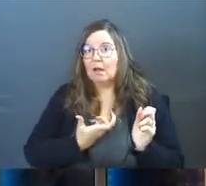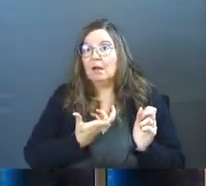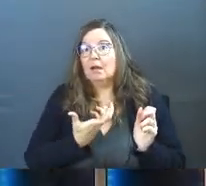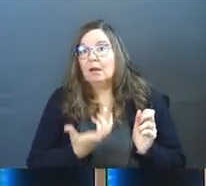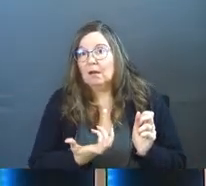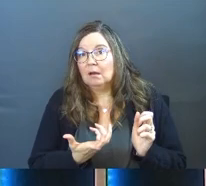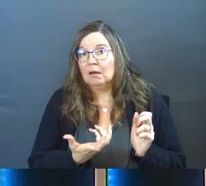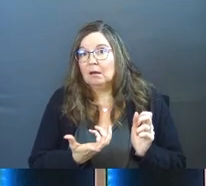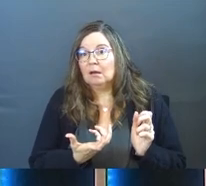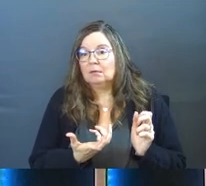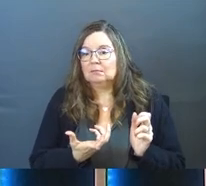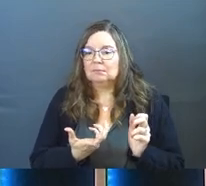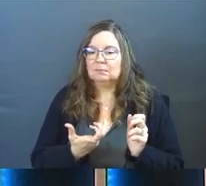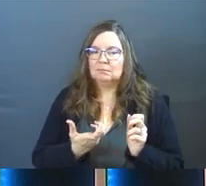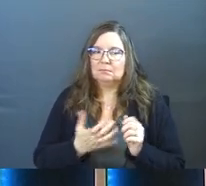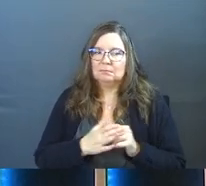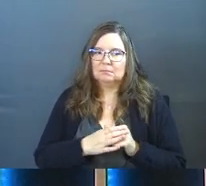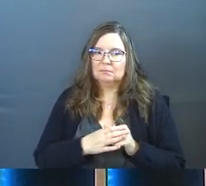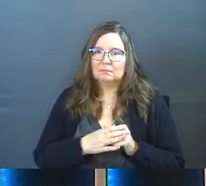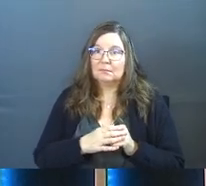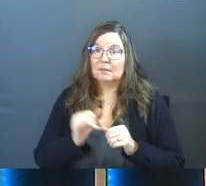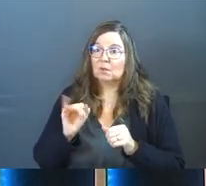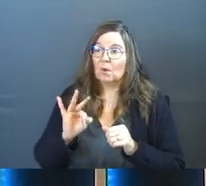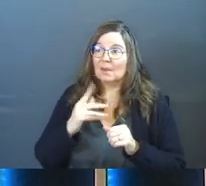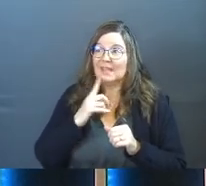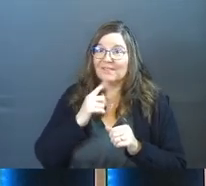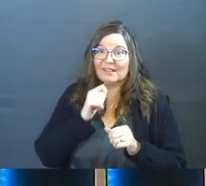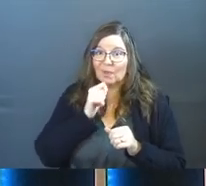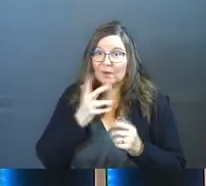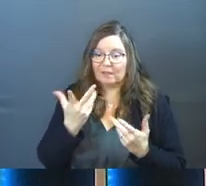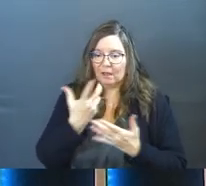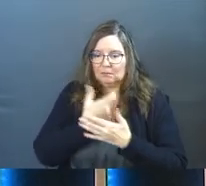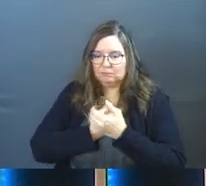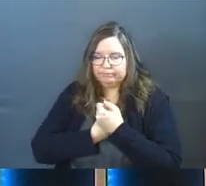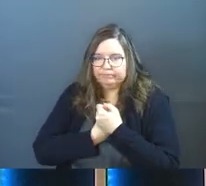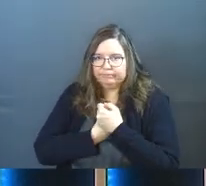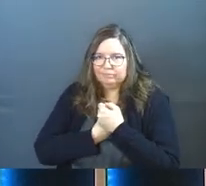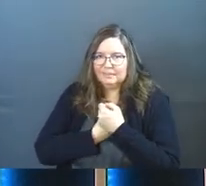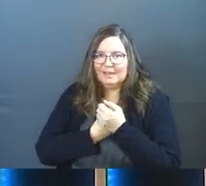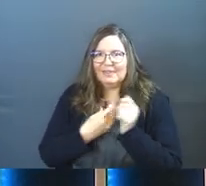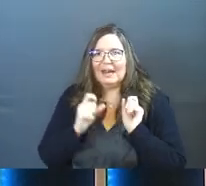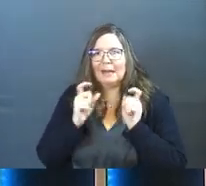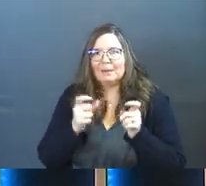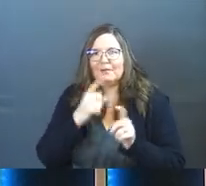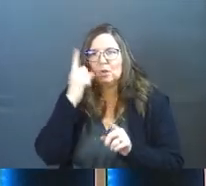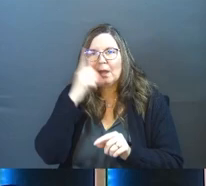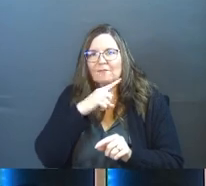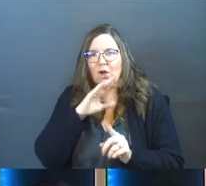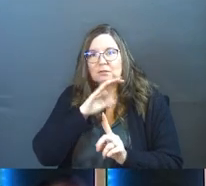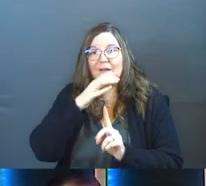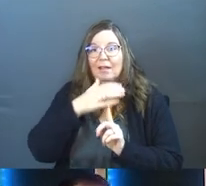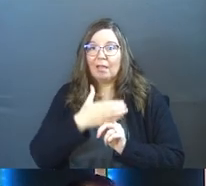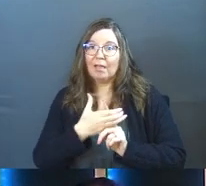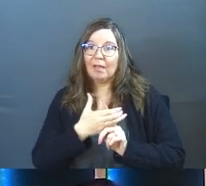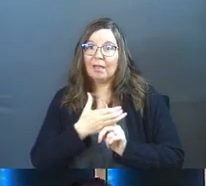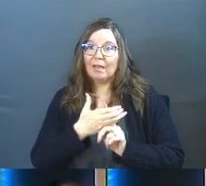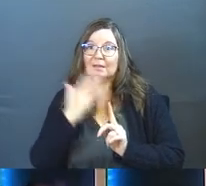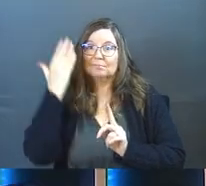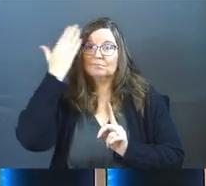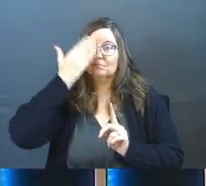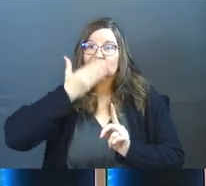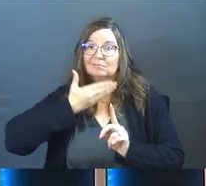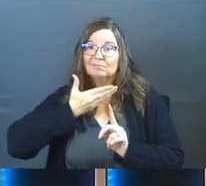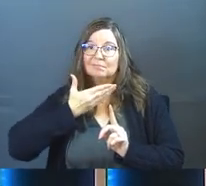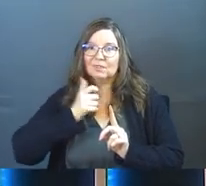shame, at the best, I'm giving you a false version of myself, right? Like it's this artificial or a mask that I let you see